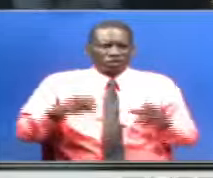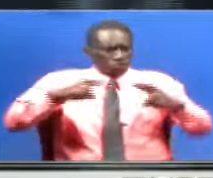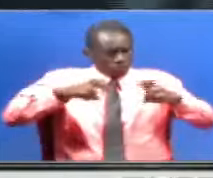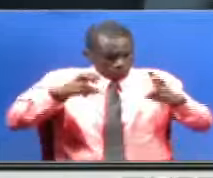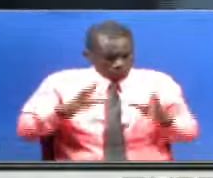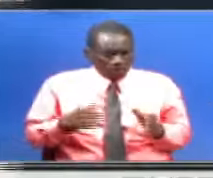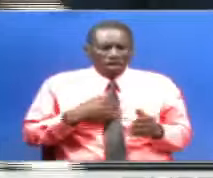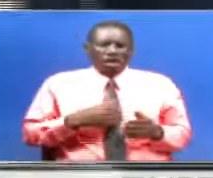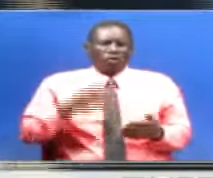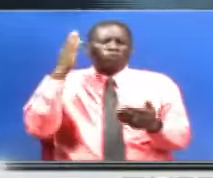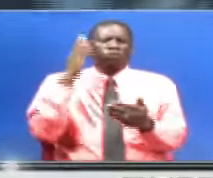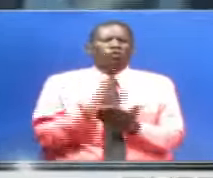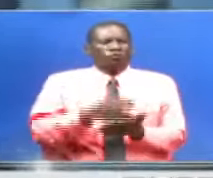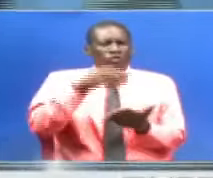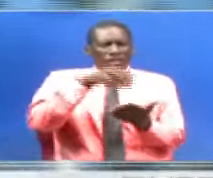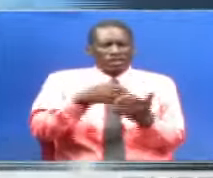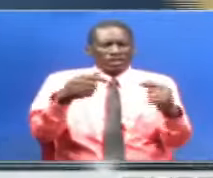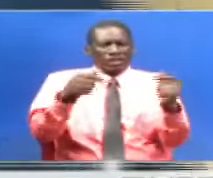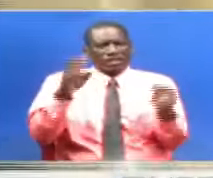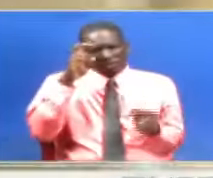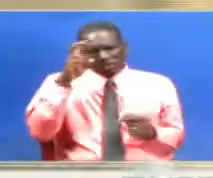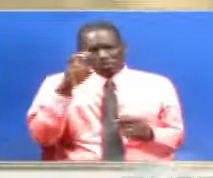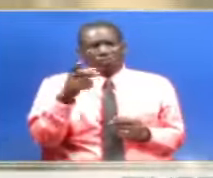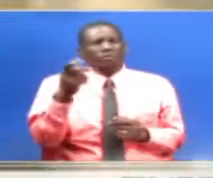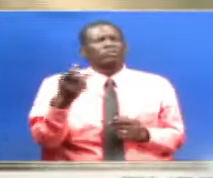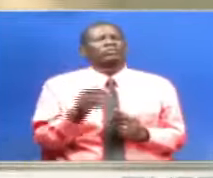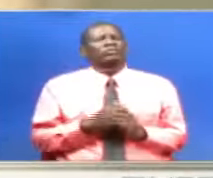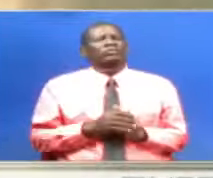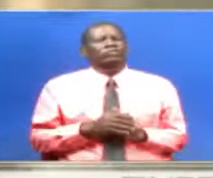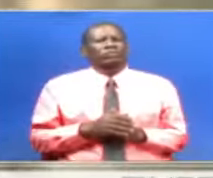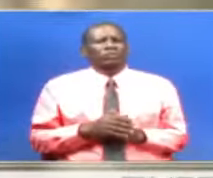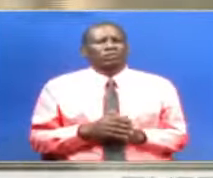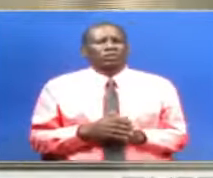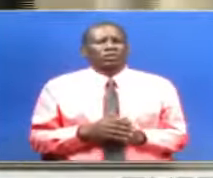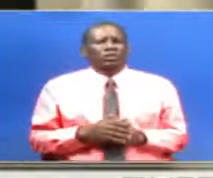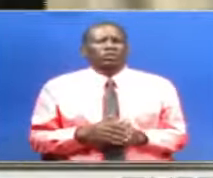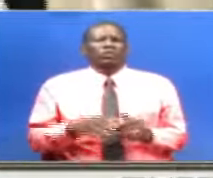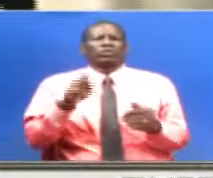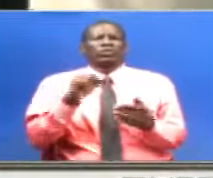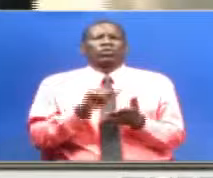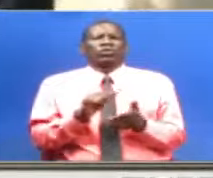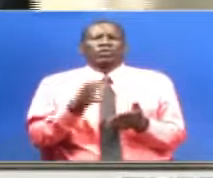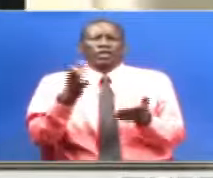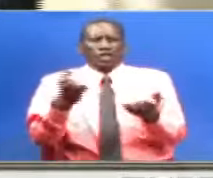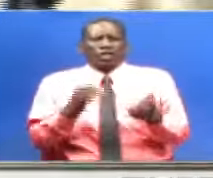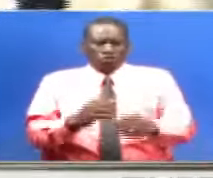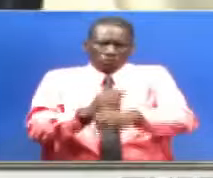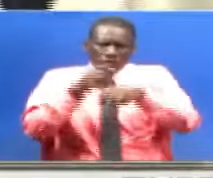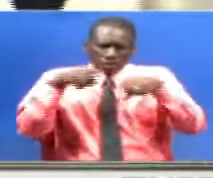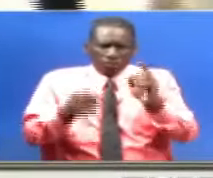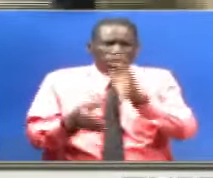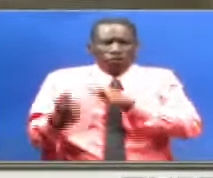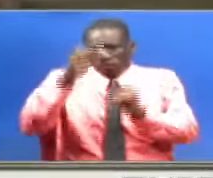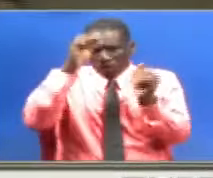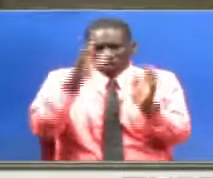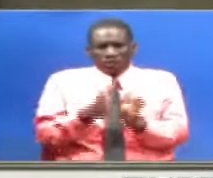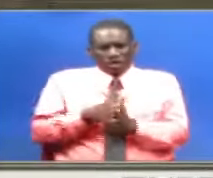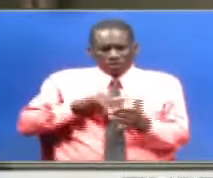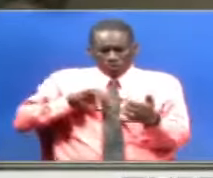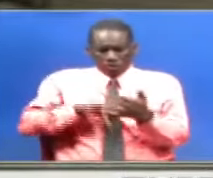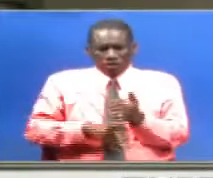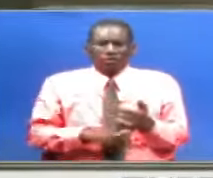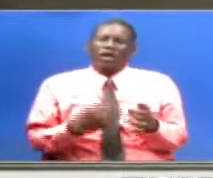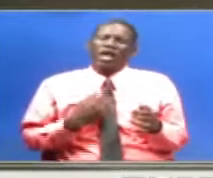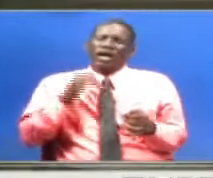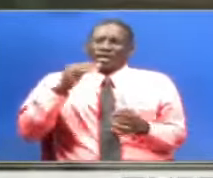proved the case against the accused beyond reasonable doubt to warrant their defense. The former governor and his wife had